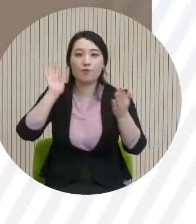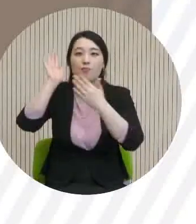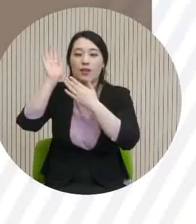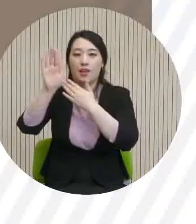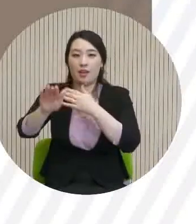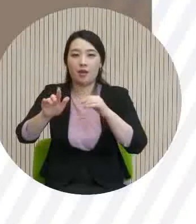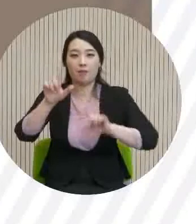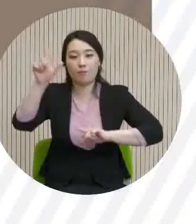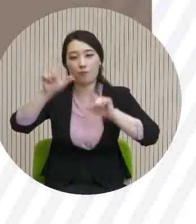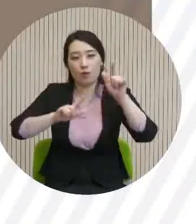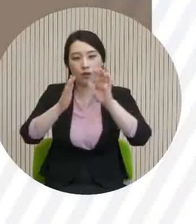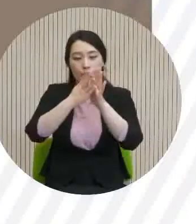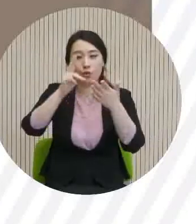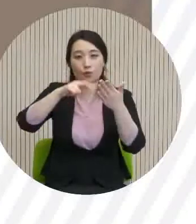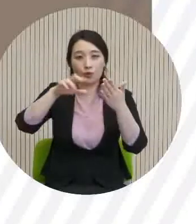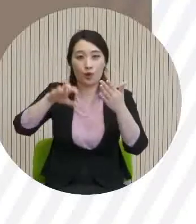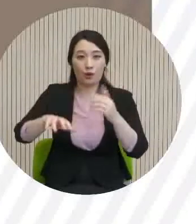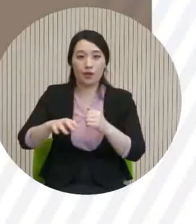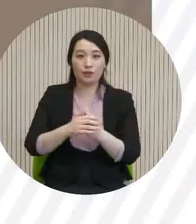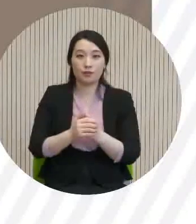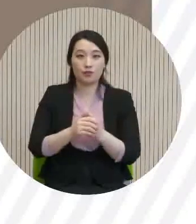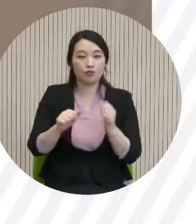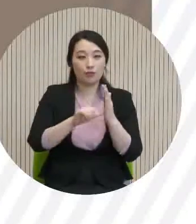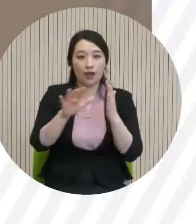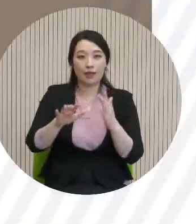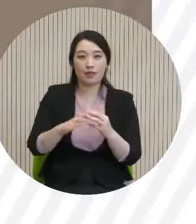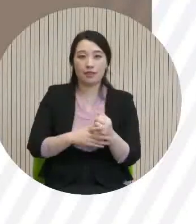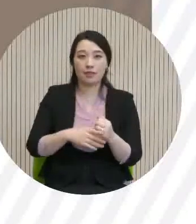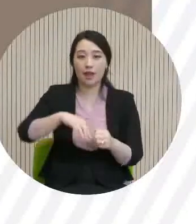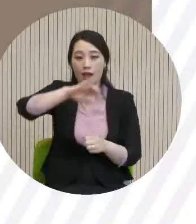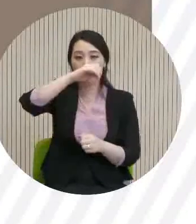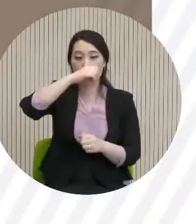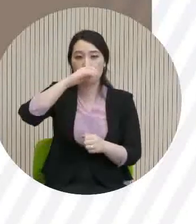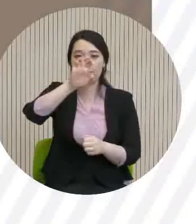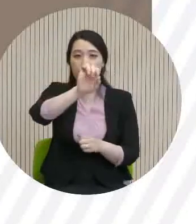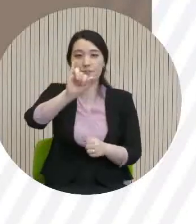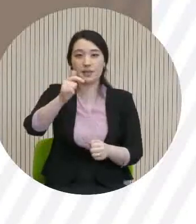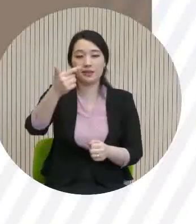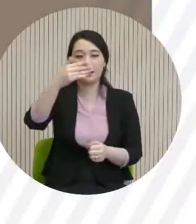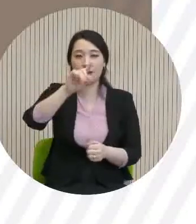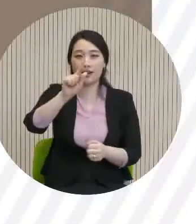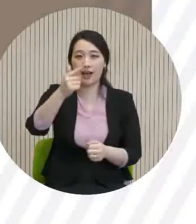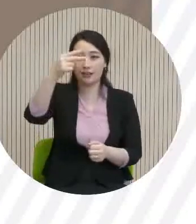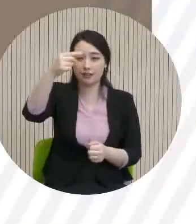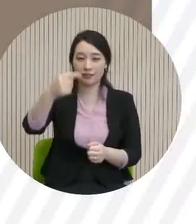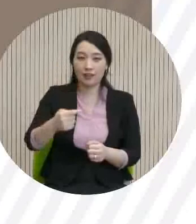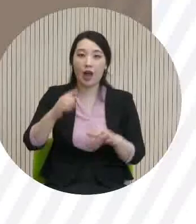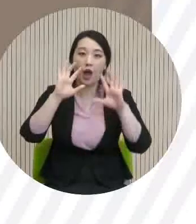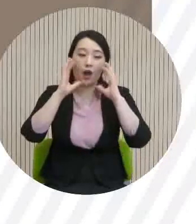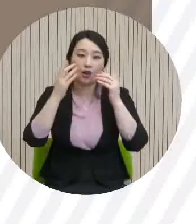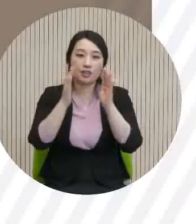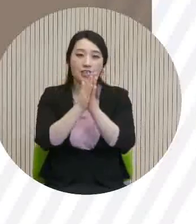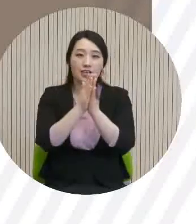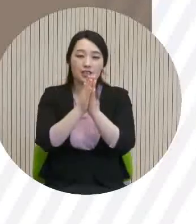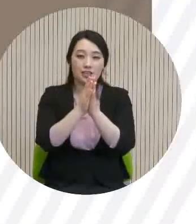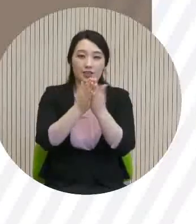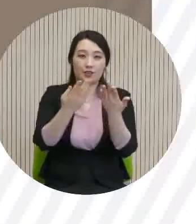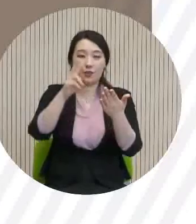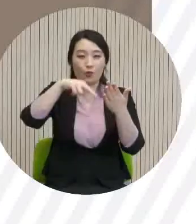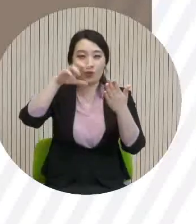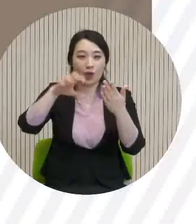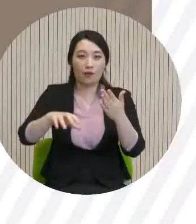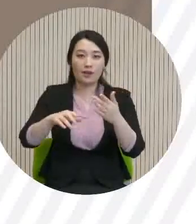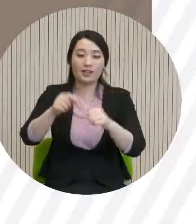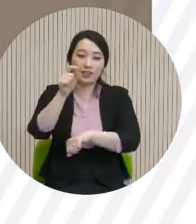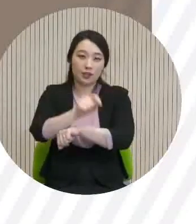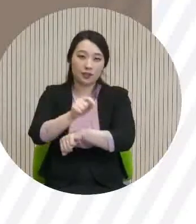invite Mr. Tachu Salonen, a librarian at the Children and Youth team of Helsinki Central Library OD in Finland to